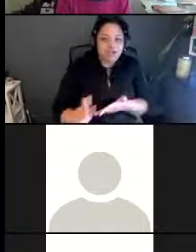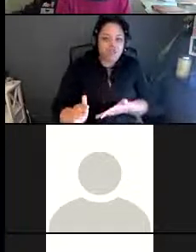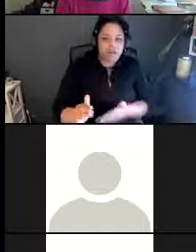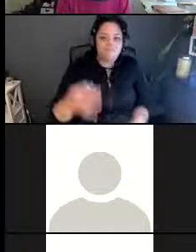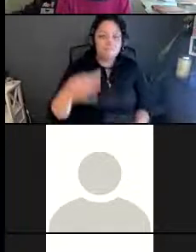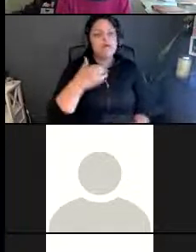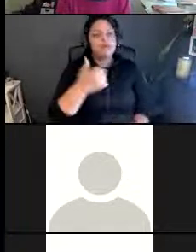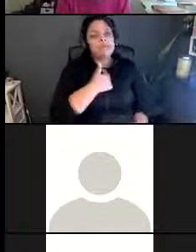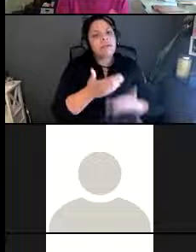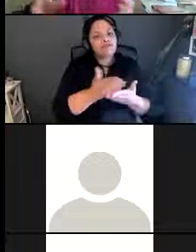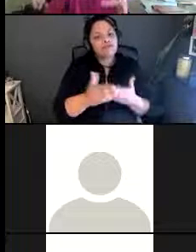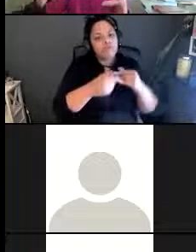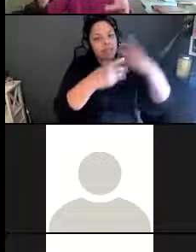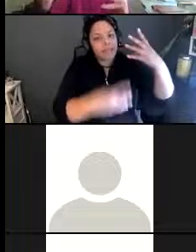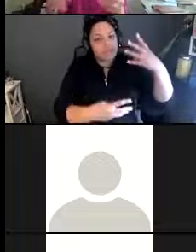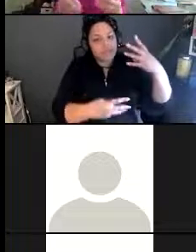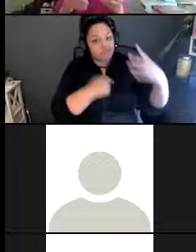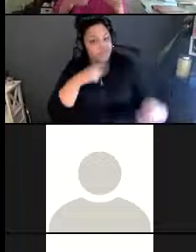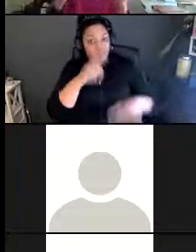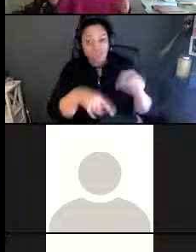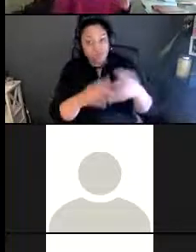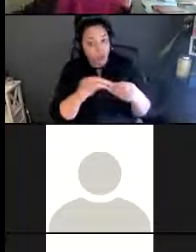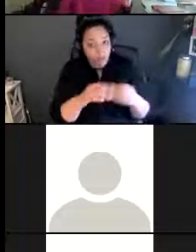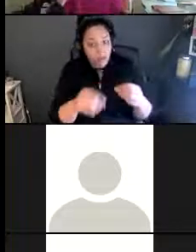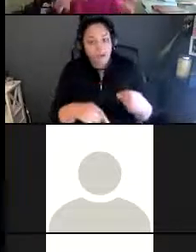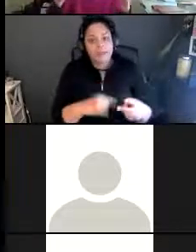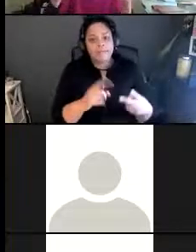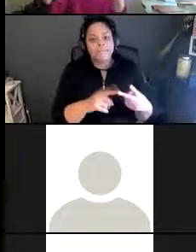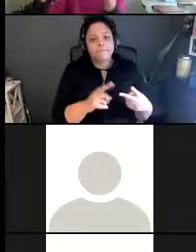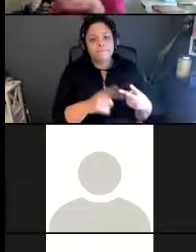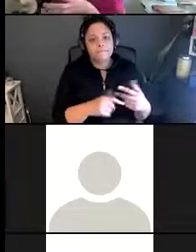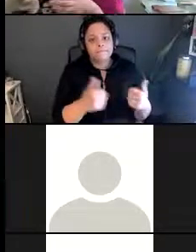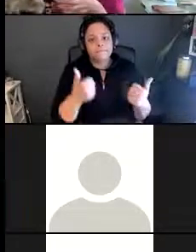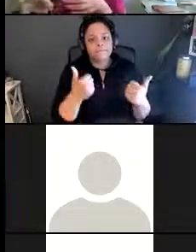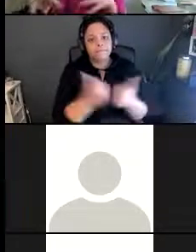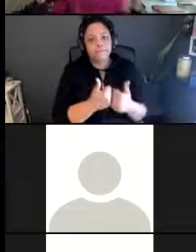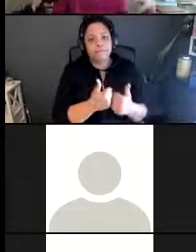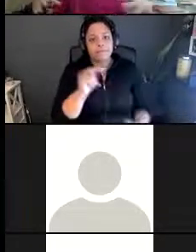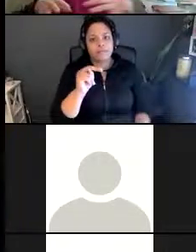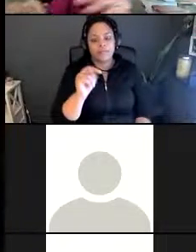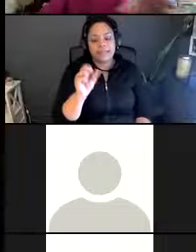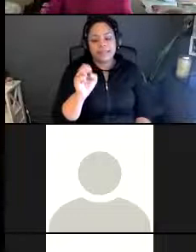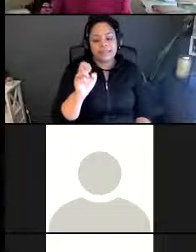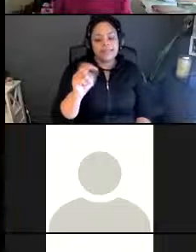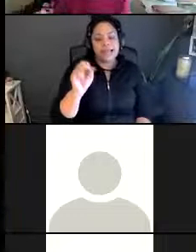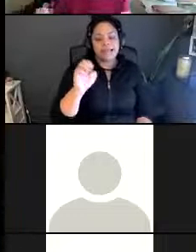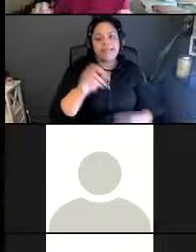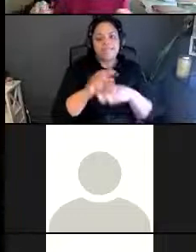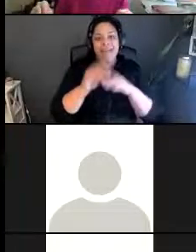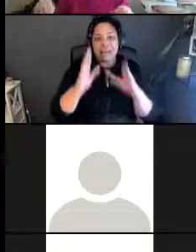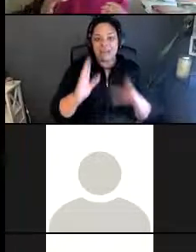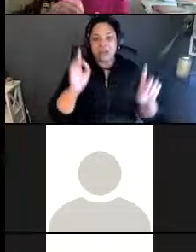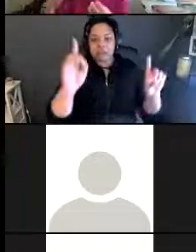voluntary self-exclusion, or putting game sense advisors within the